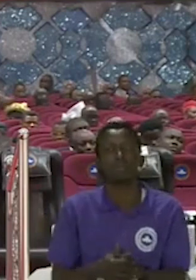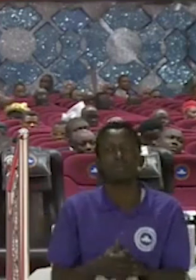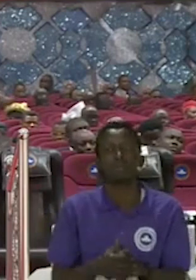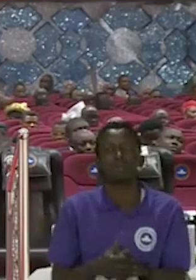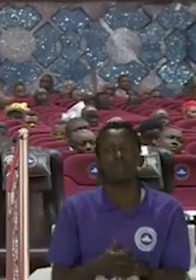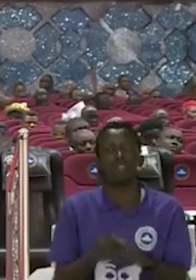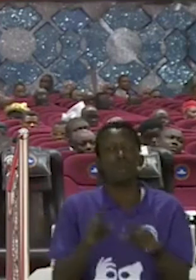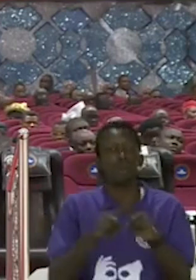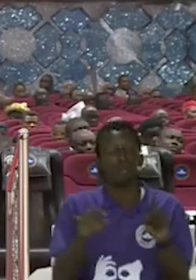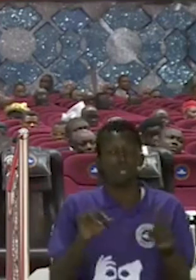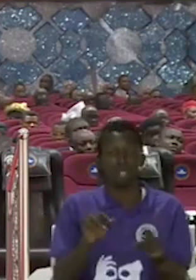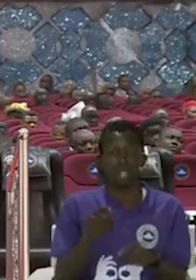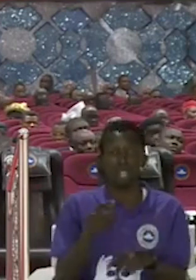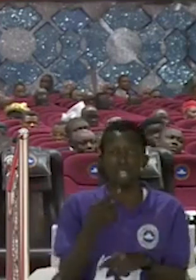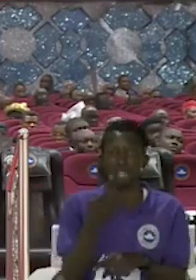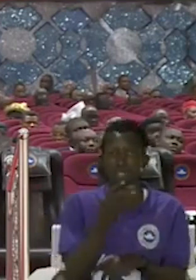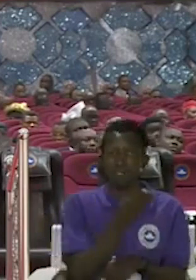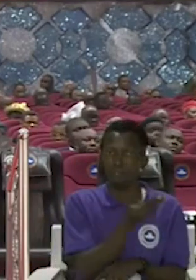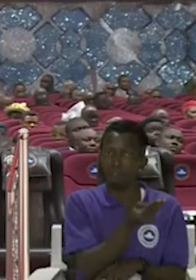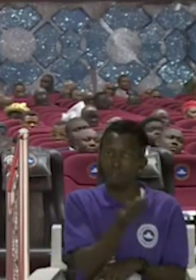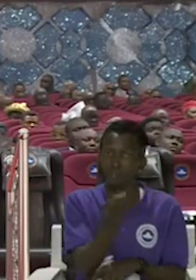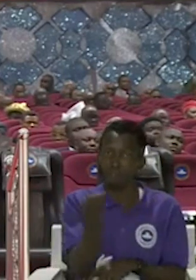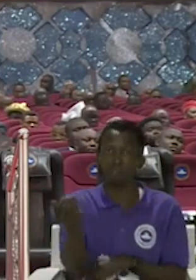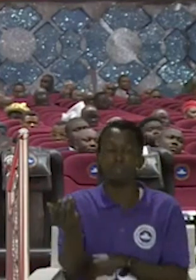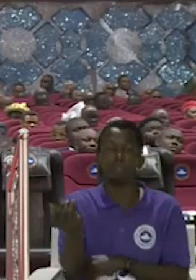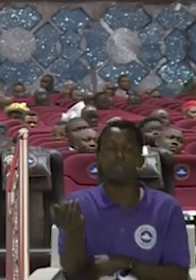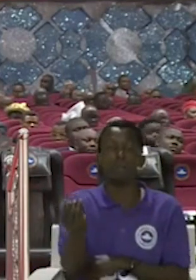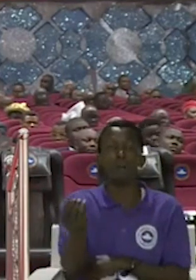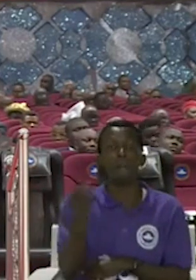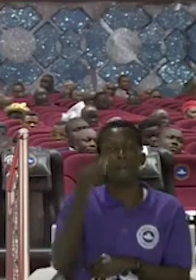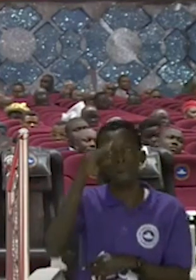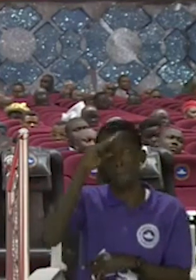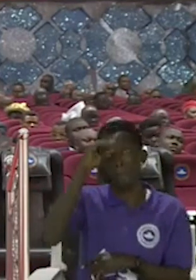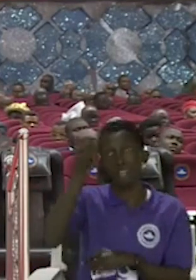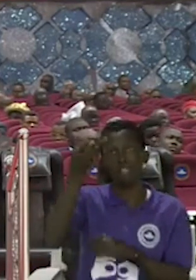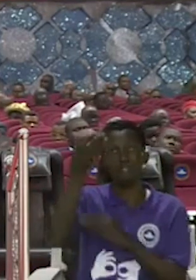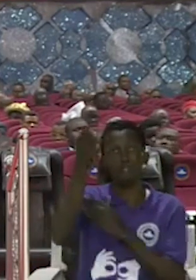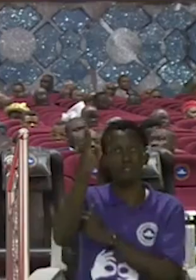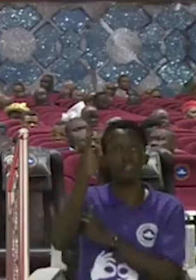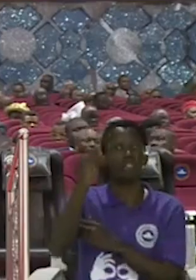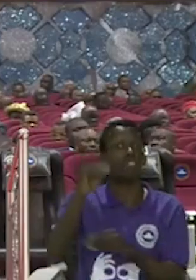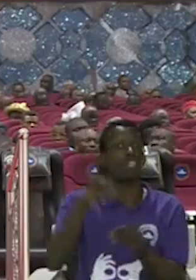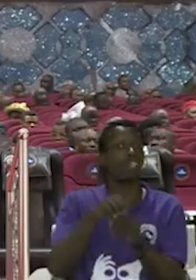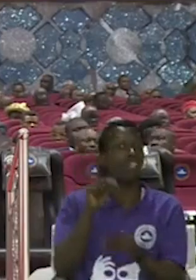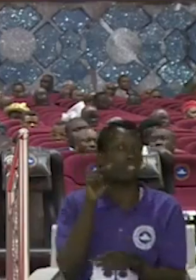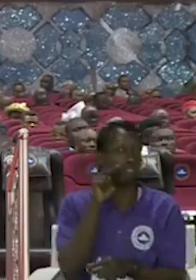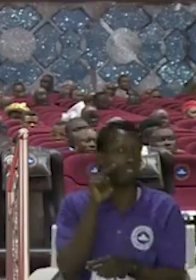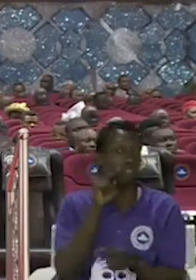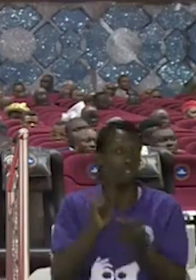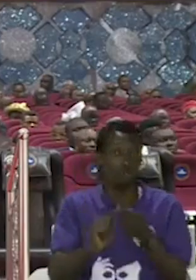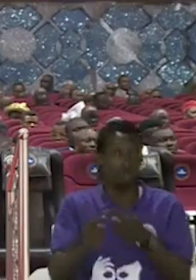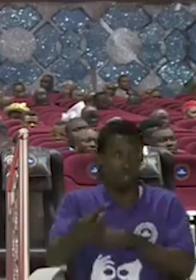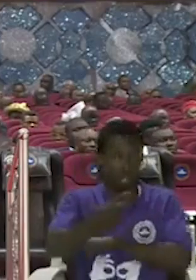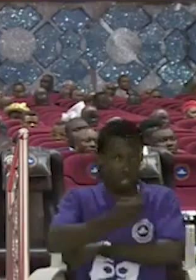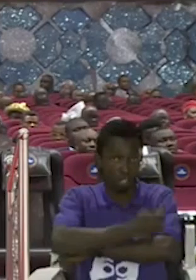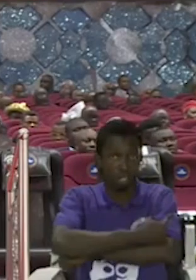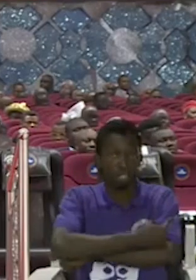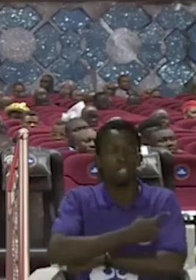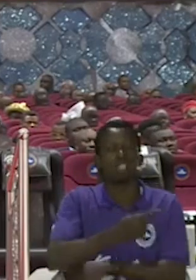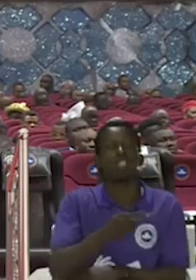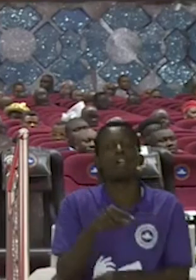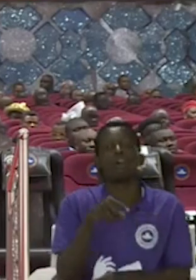There are very few men of God in Nigeria today who